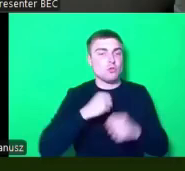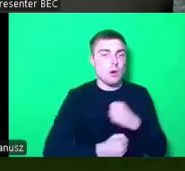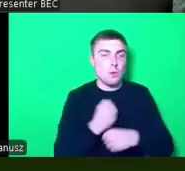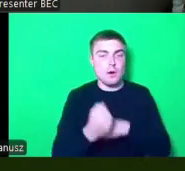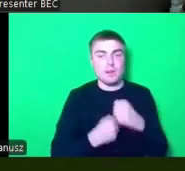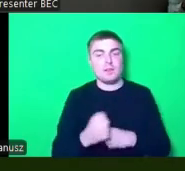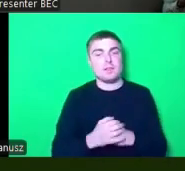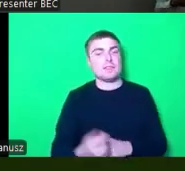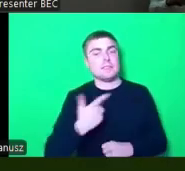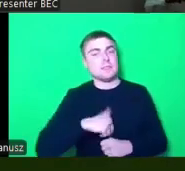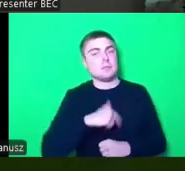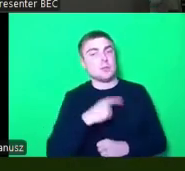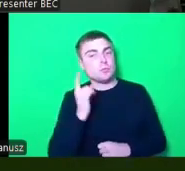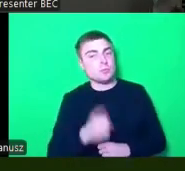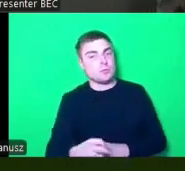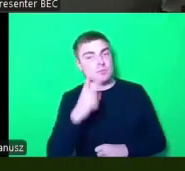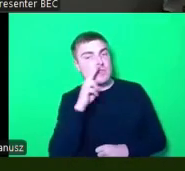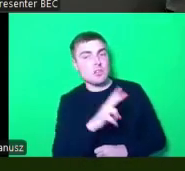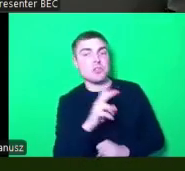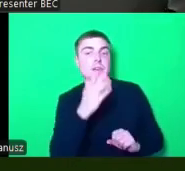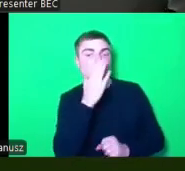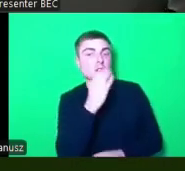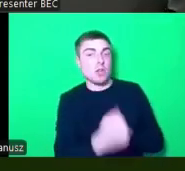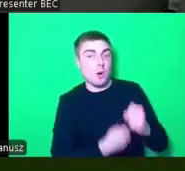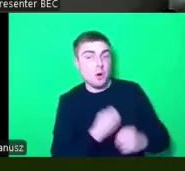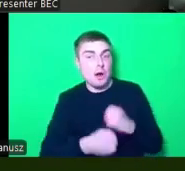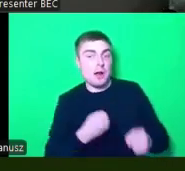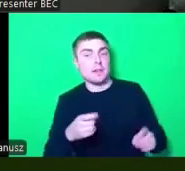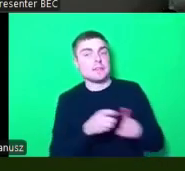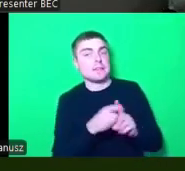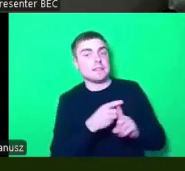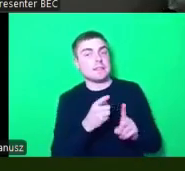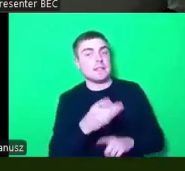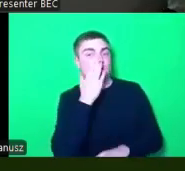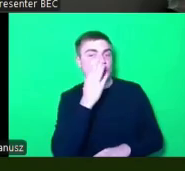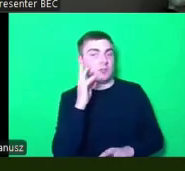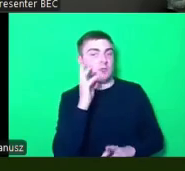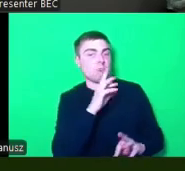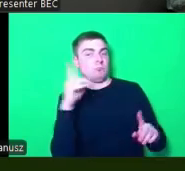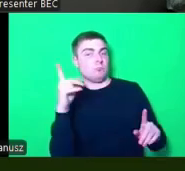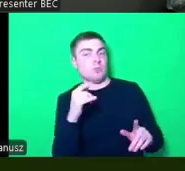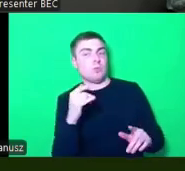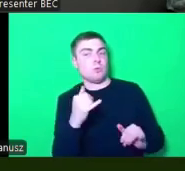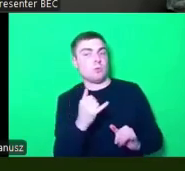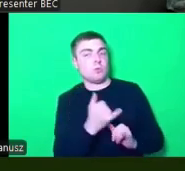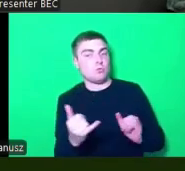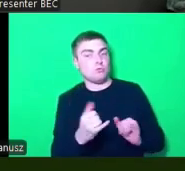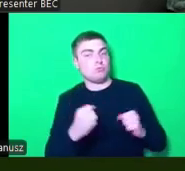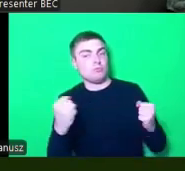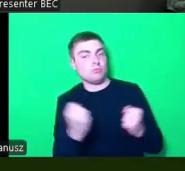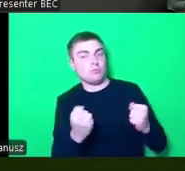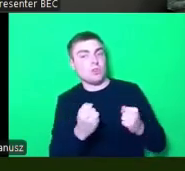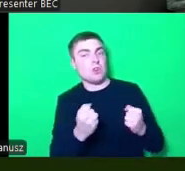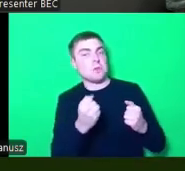functional connectivity, and we identify the gaps in our forests. Maybe there are areas which have really a lack of